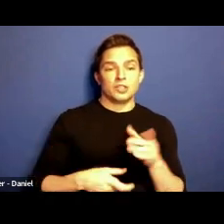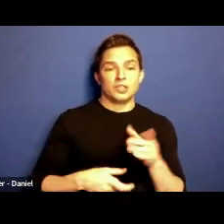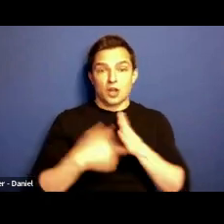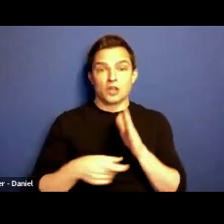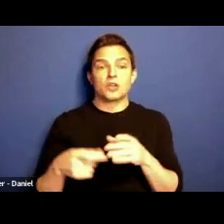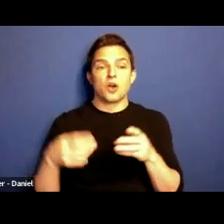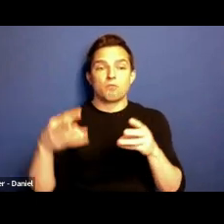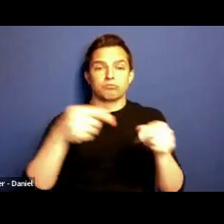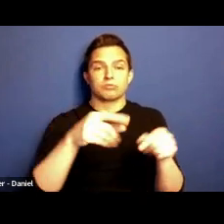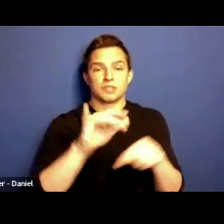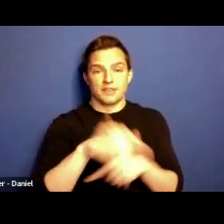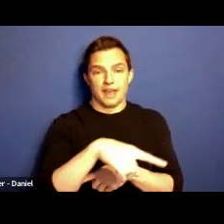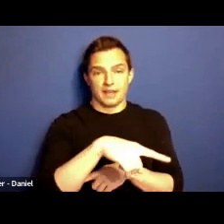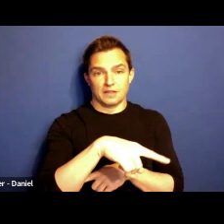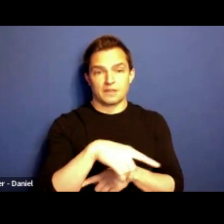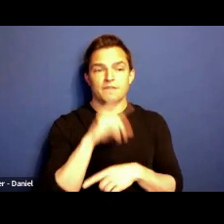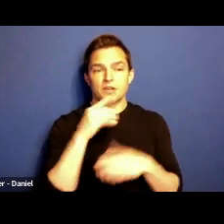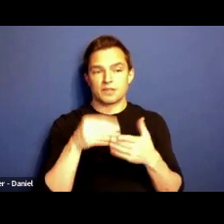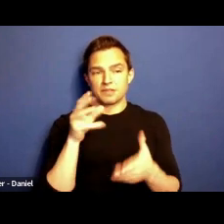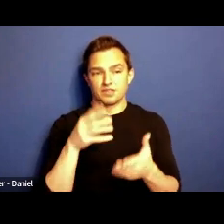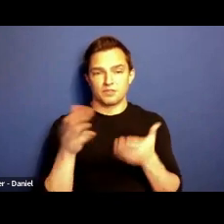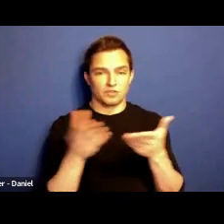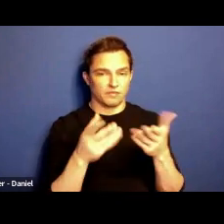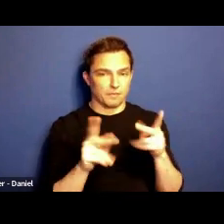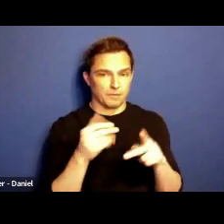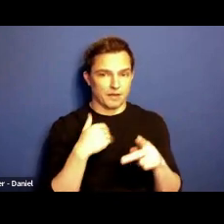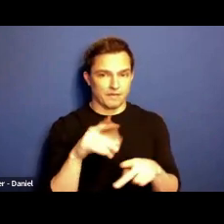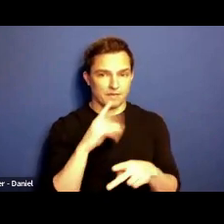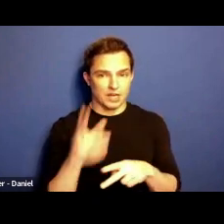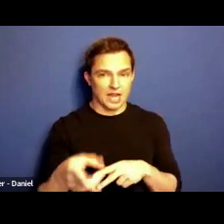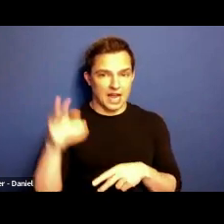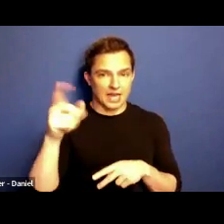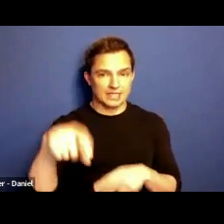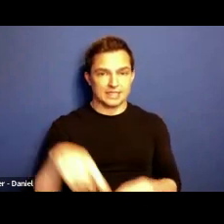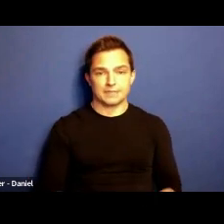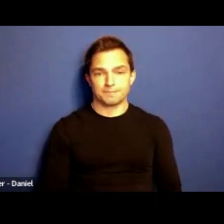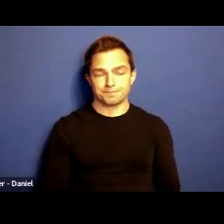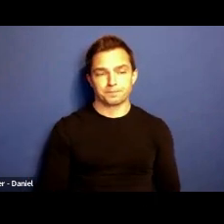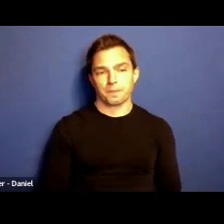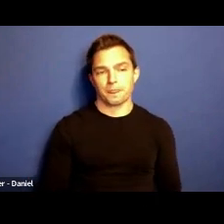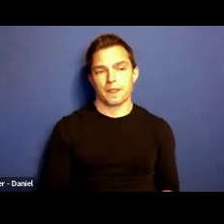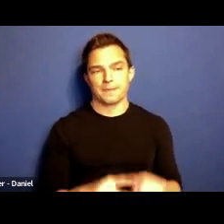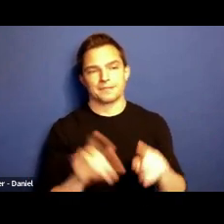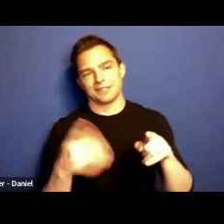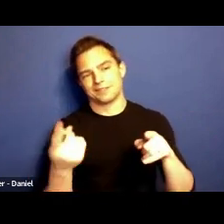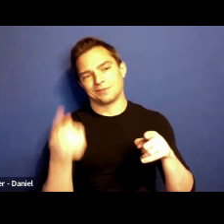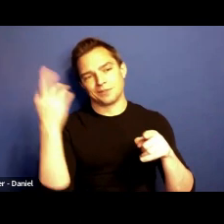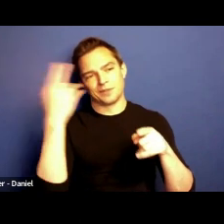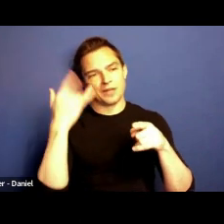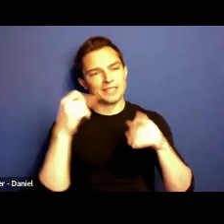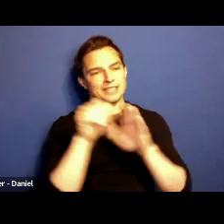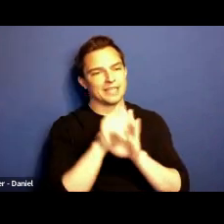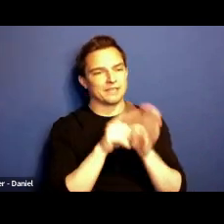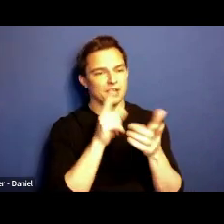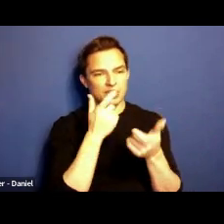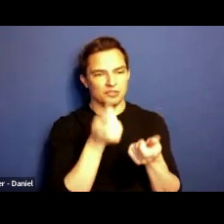So it's a very expensive service for people that have that very high need. But that's one of the reasons I think states are very